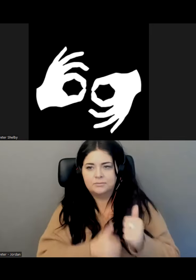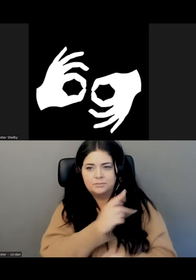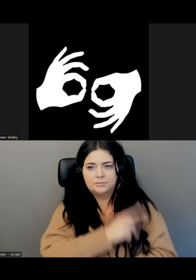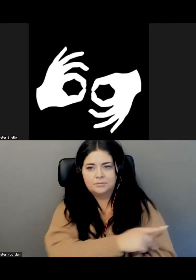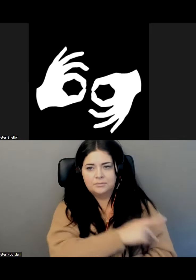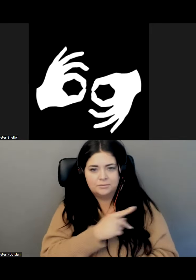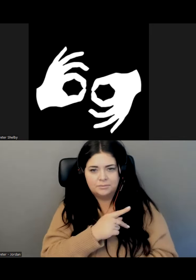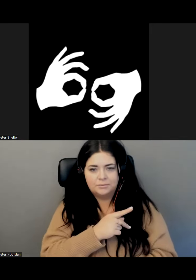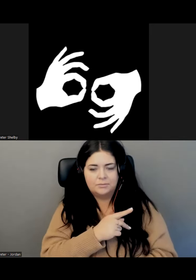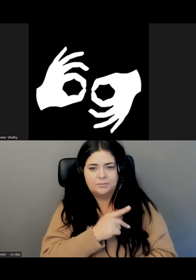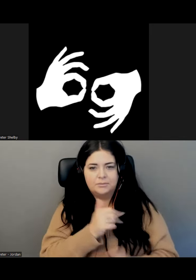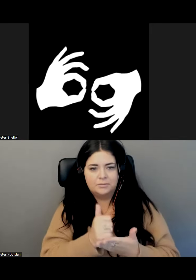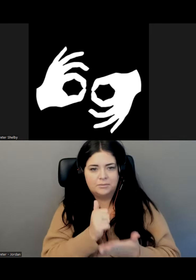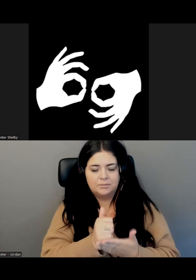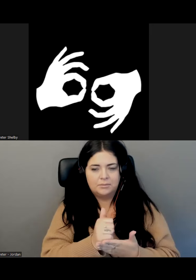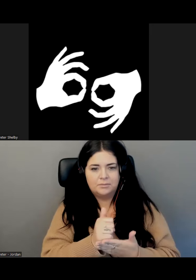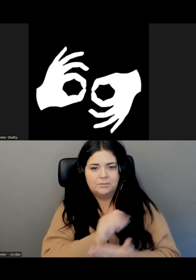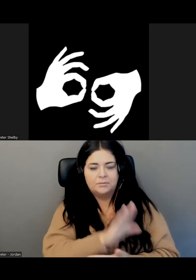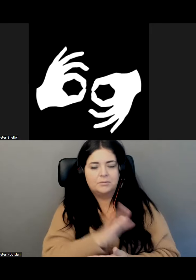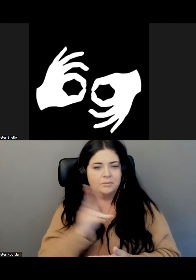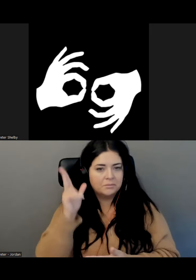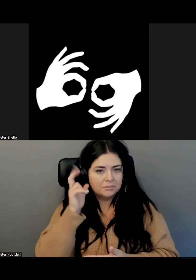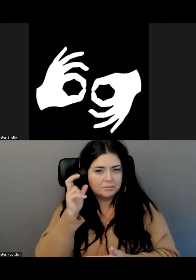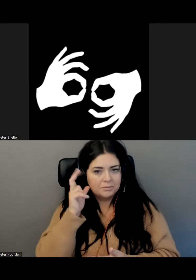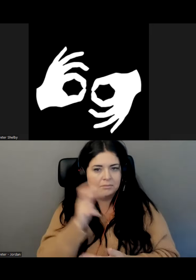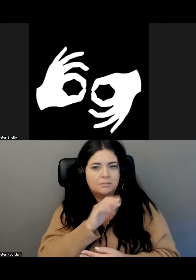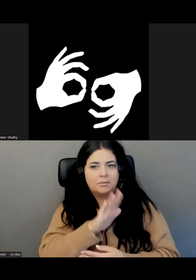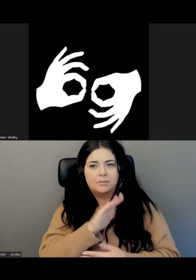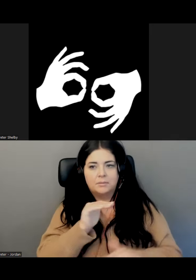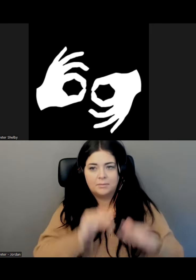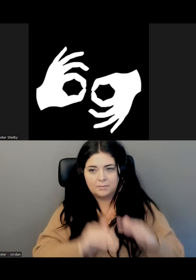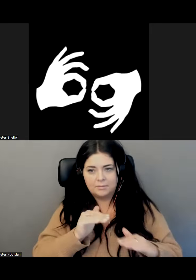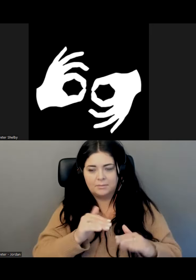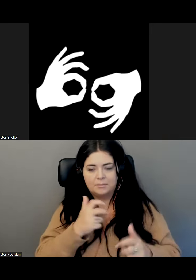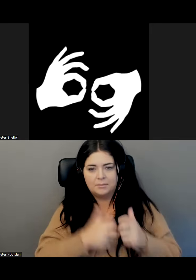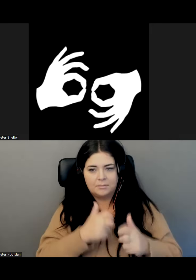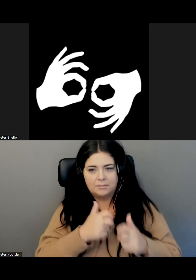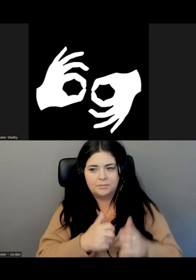the lifespan with hearing and with balance issues.